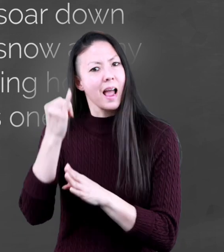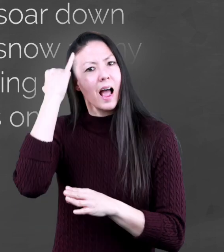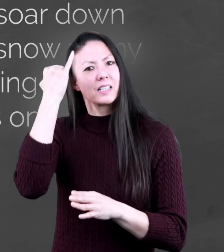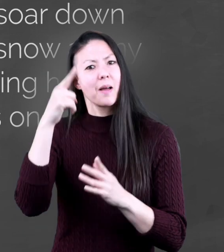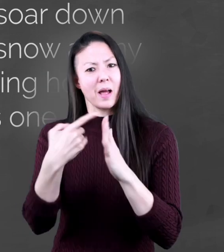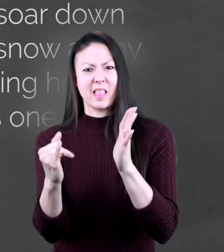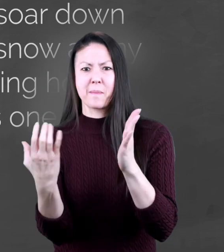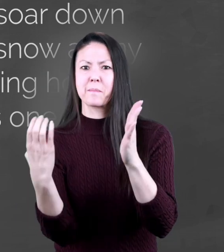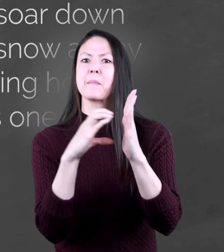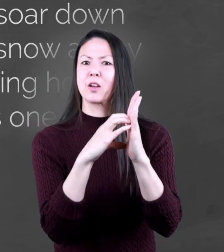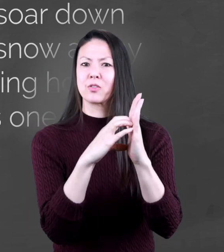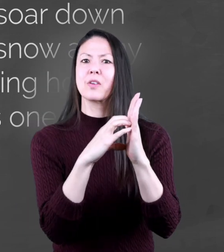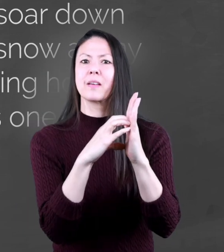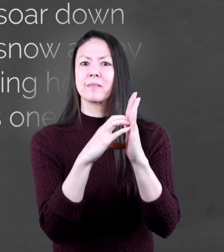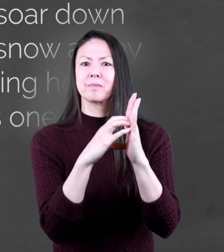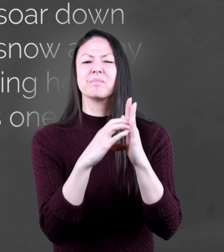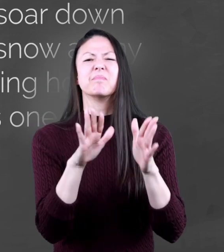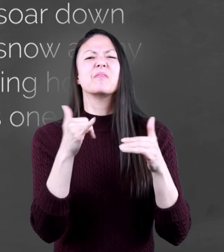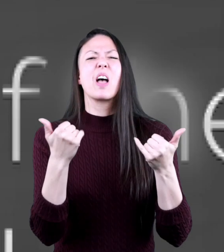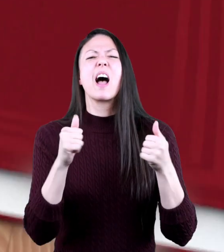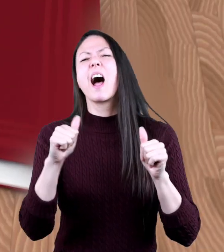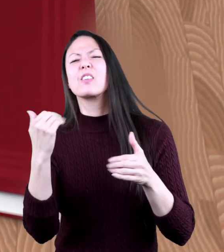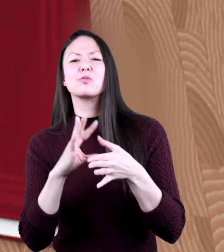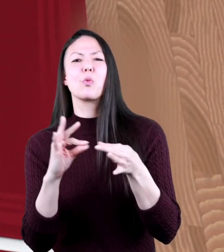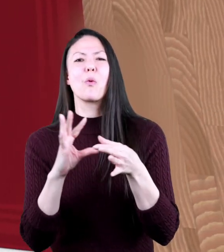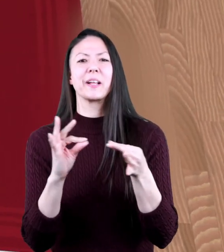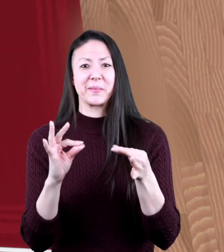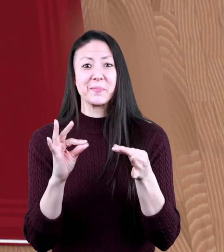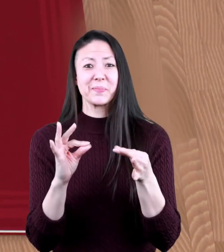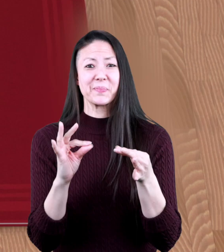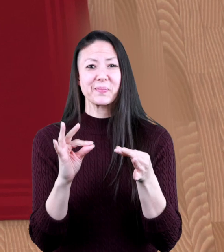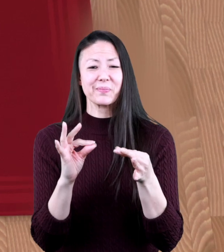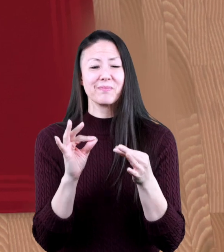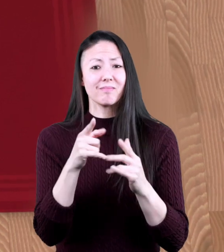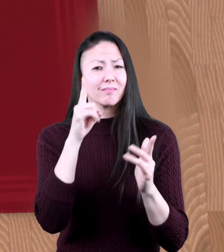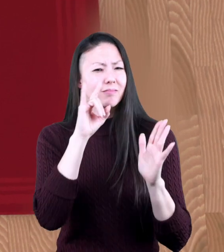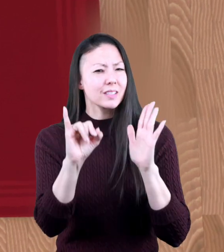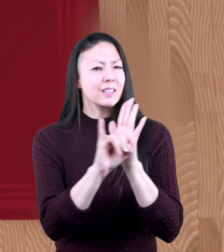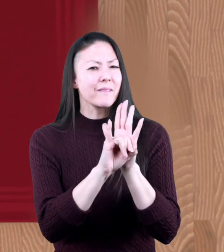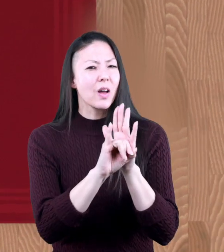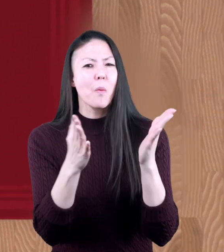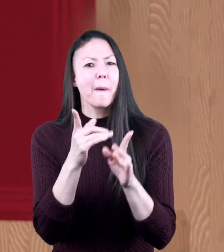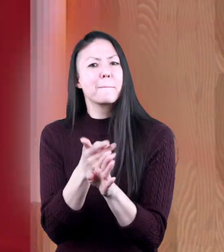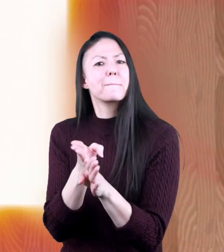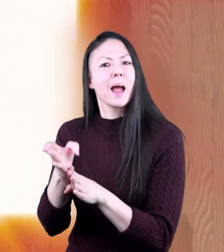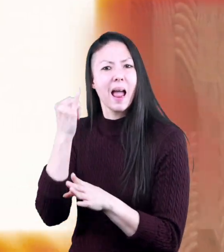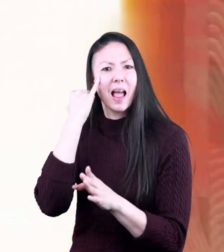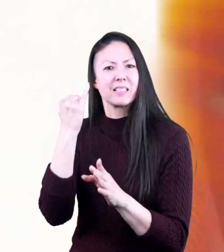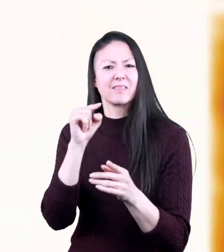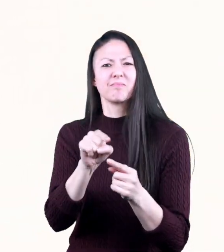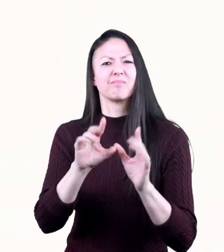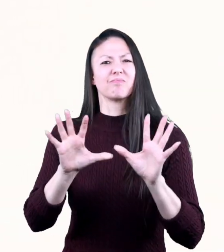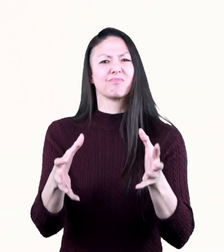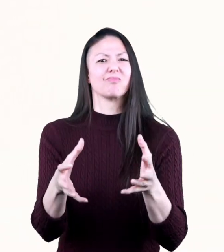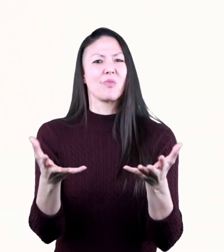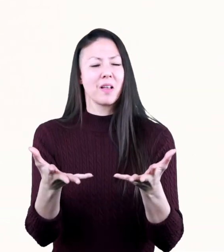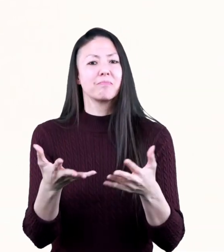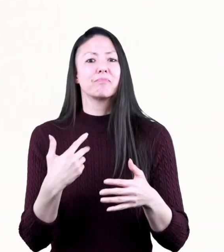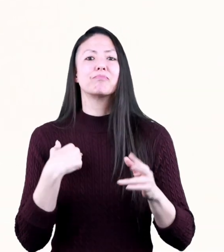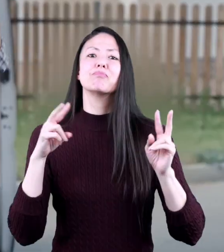main idea of that paragraph. Hey, let's try another story. See if you can identify the main